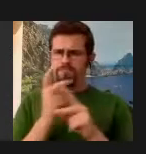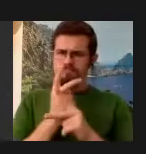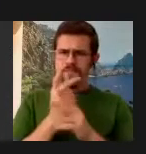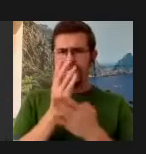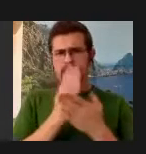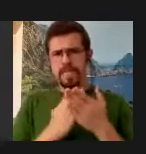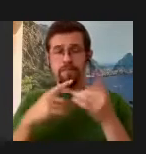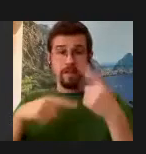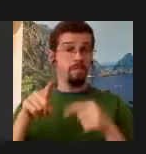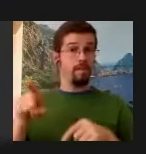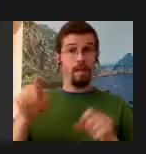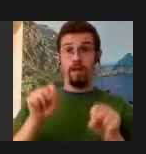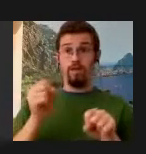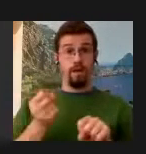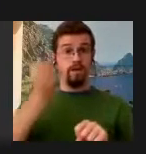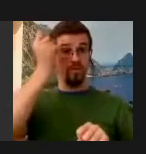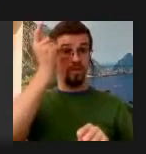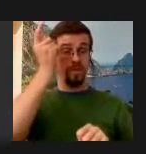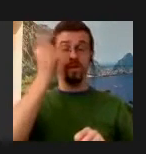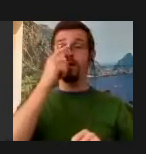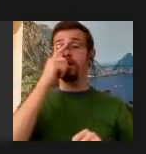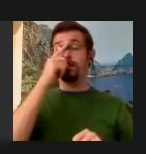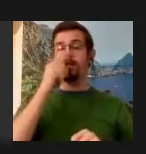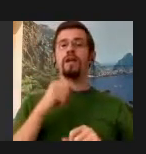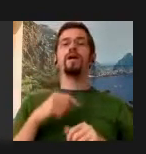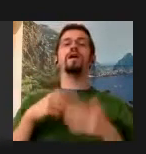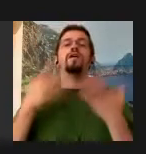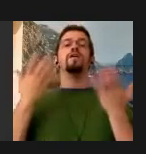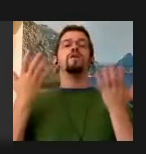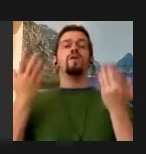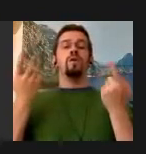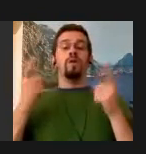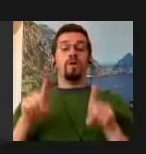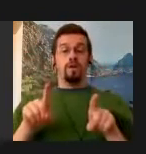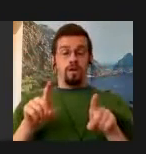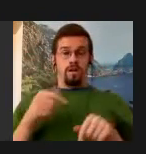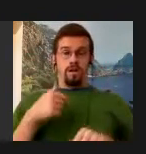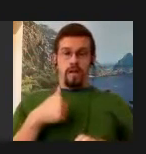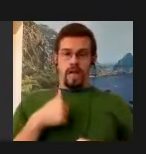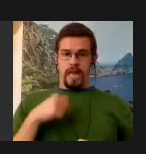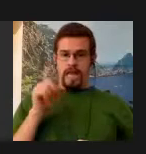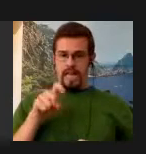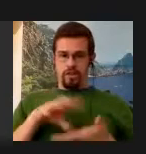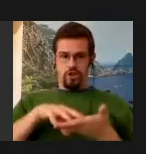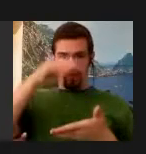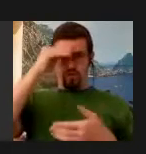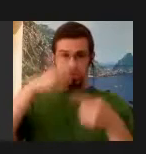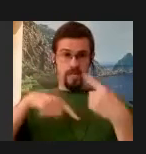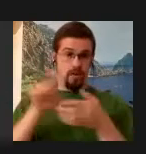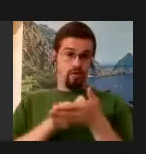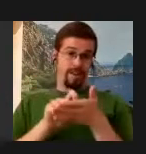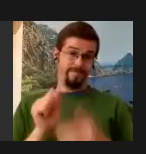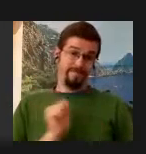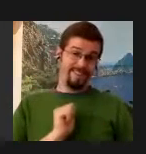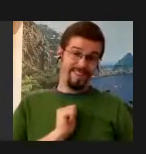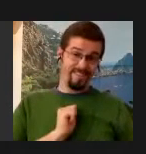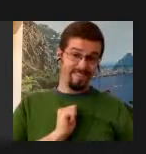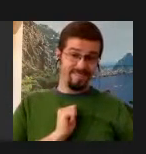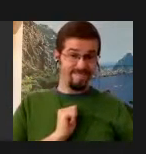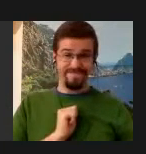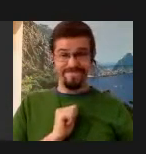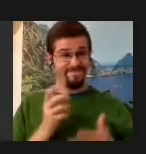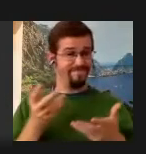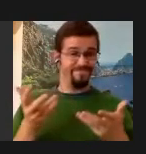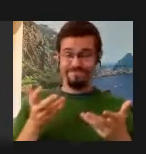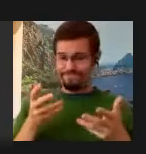the whole system. And for 5 years, I have been using sign writing alone, so no one was like using sign